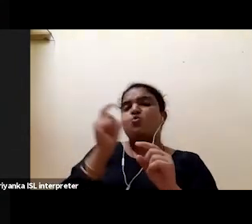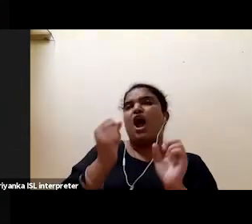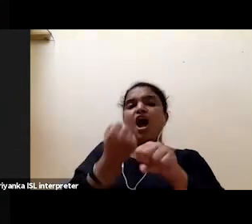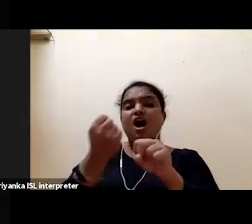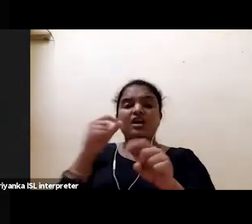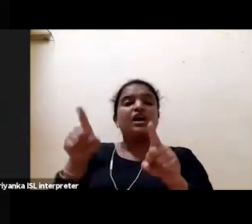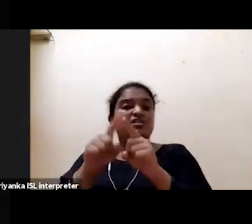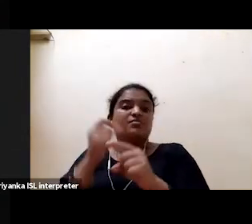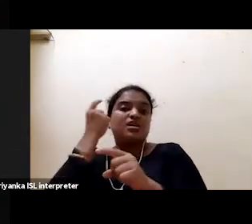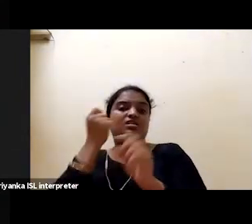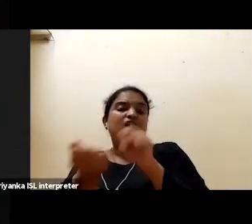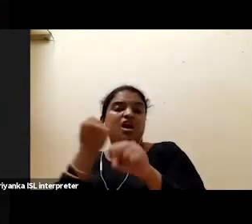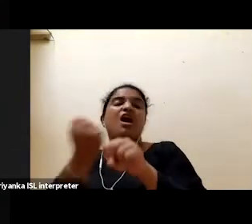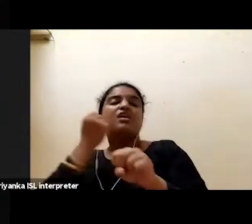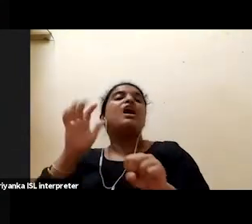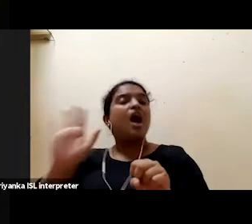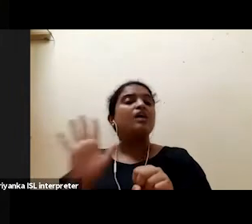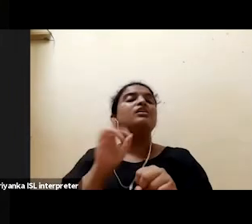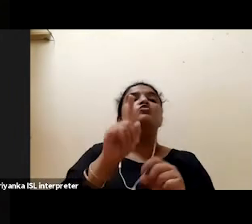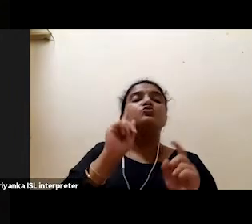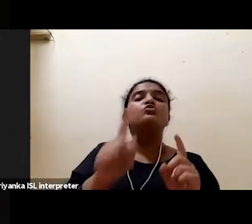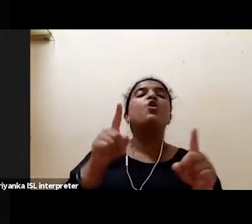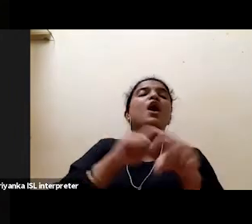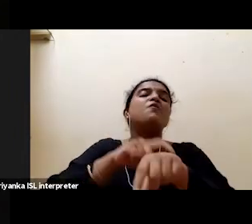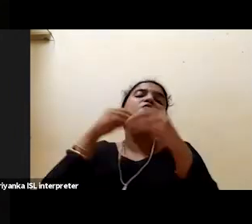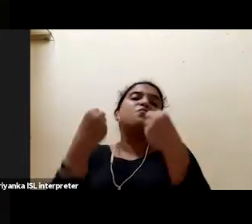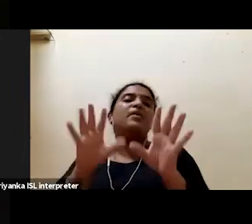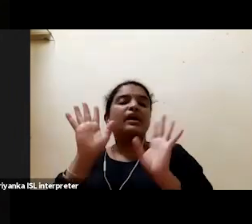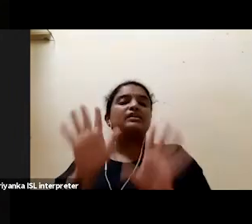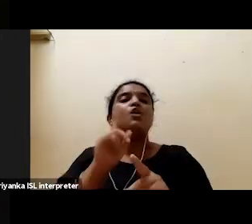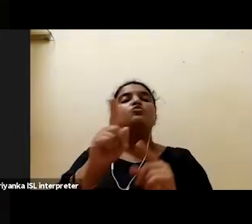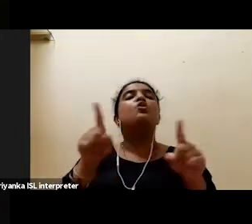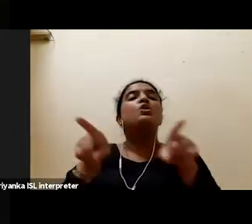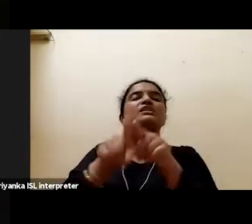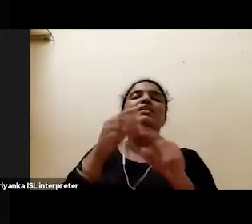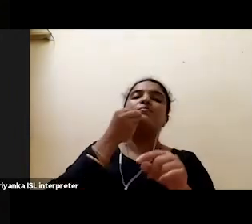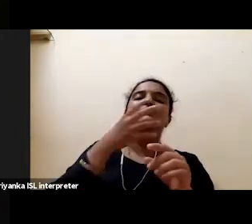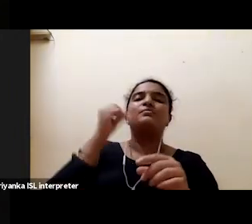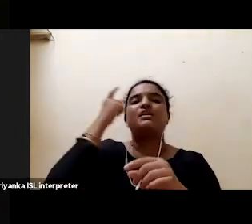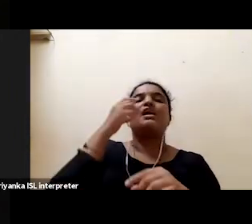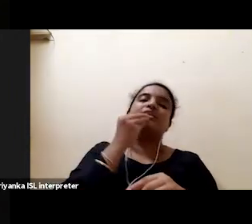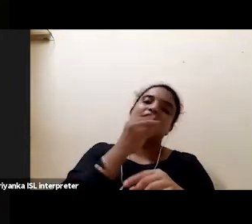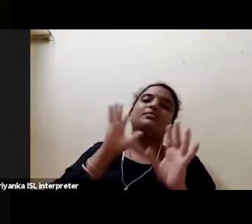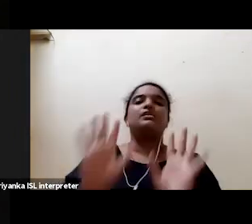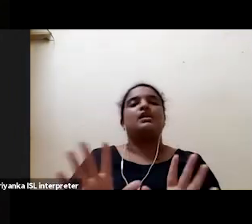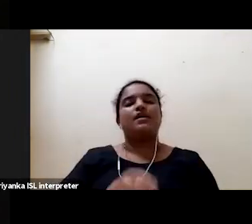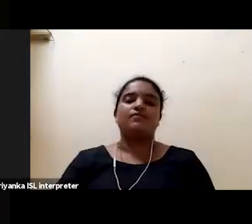things clear and simple and not waste your reader's time. Uh, okay.